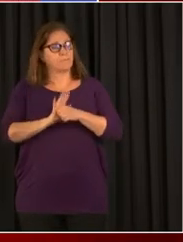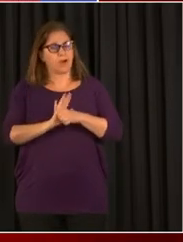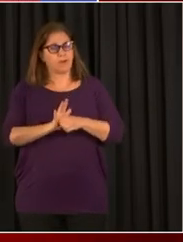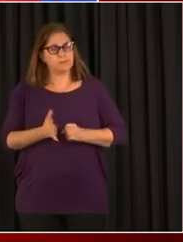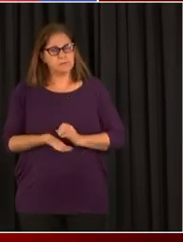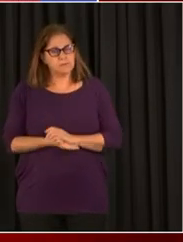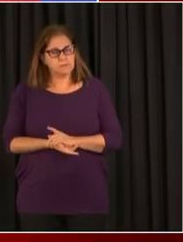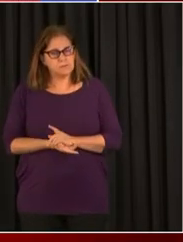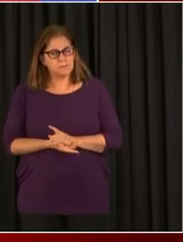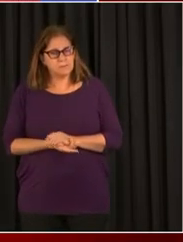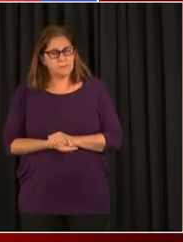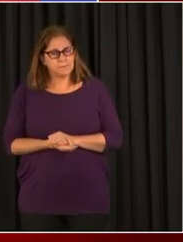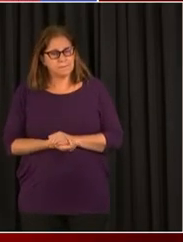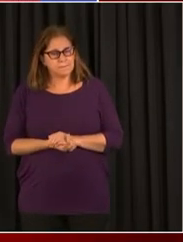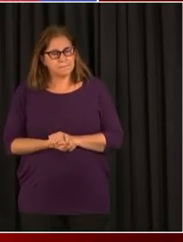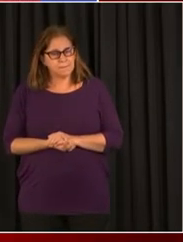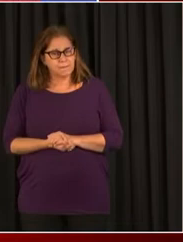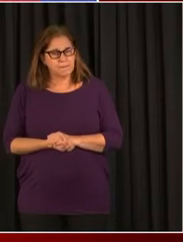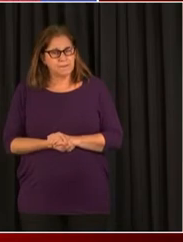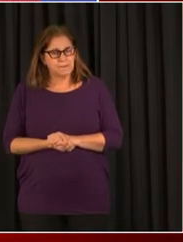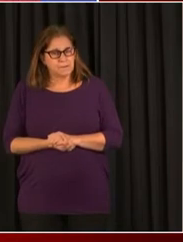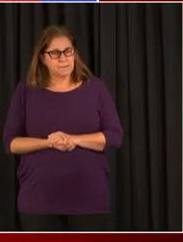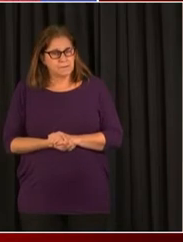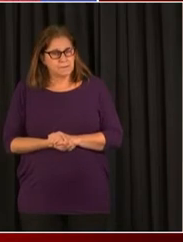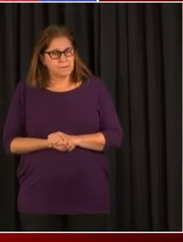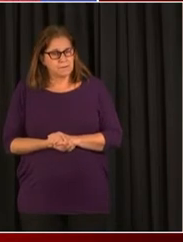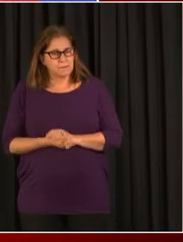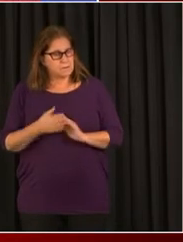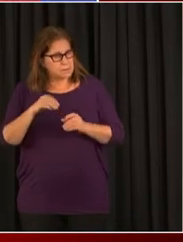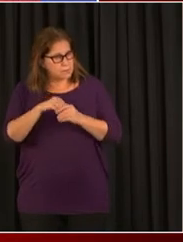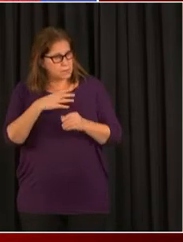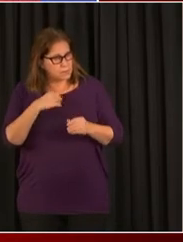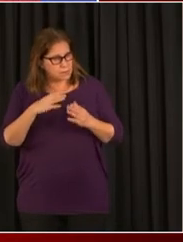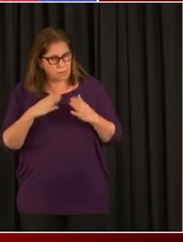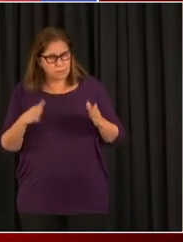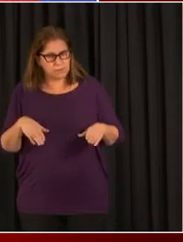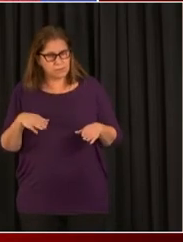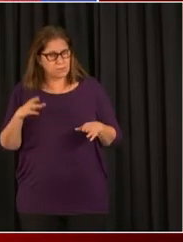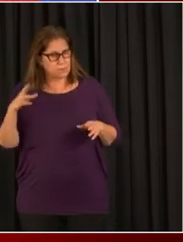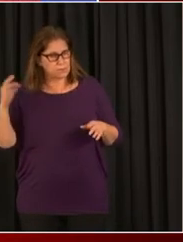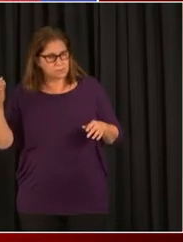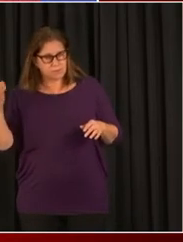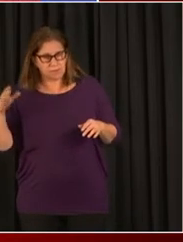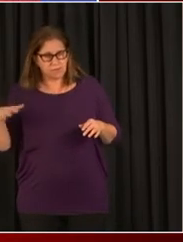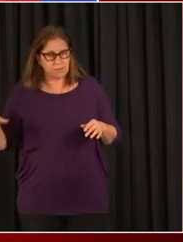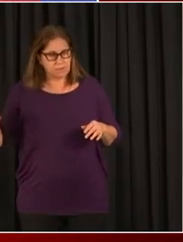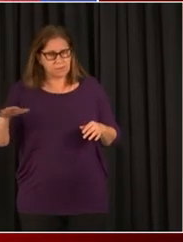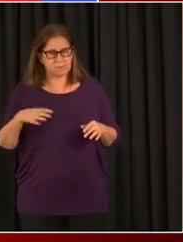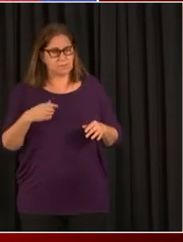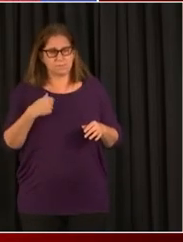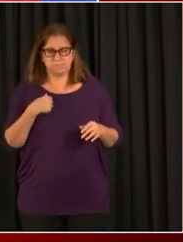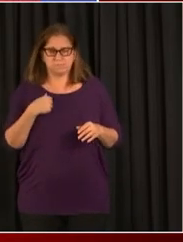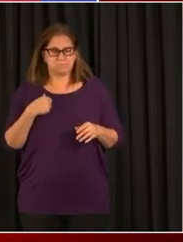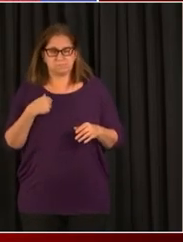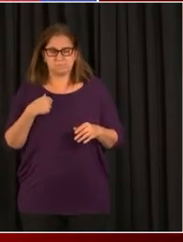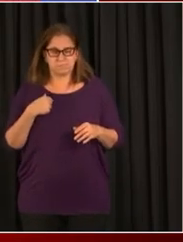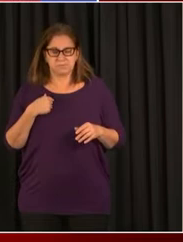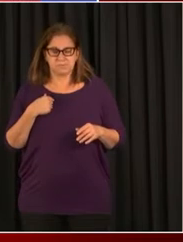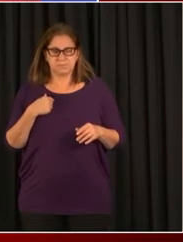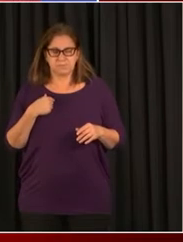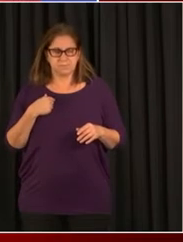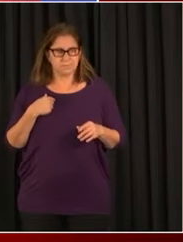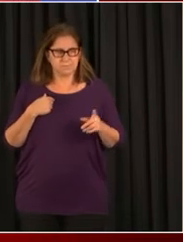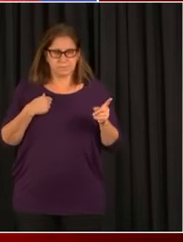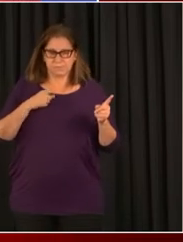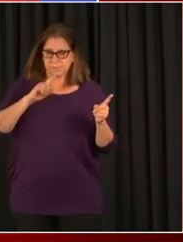that question out to DC residents and voters. What does it feel like to see people flaunt scientific